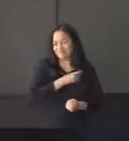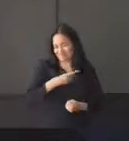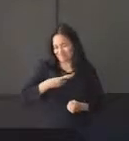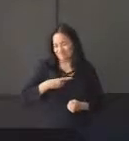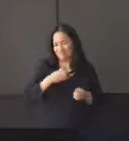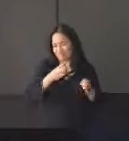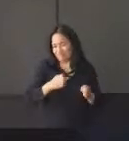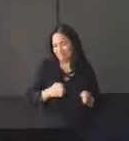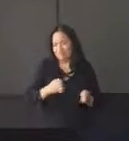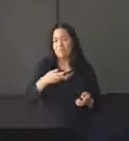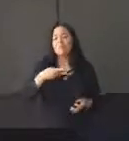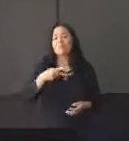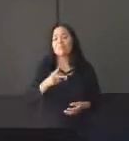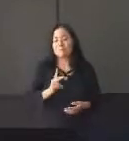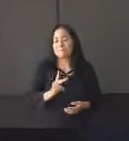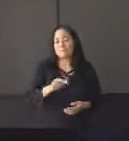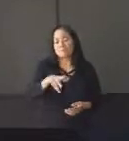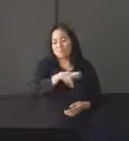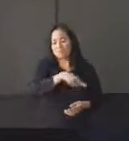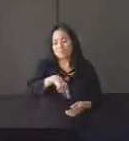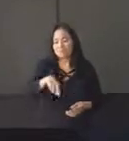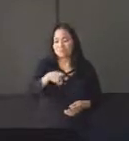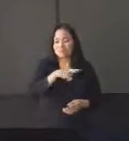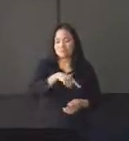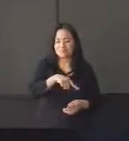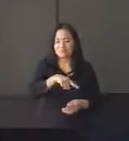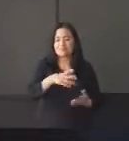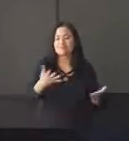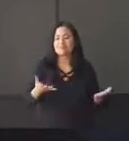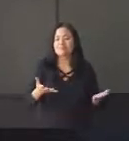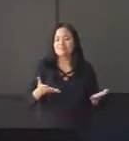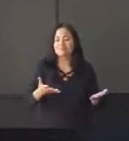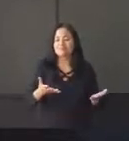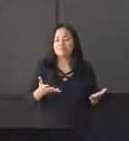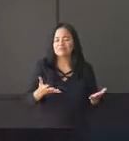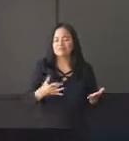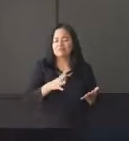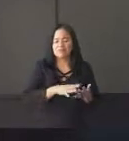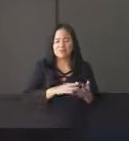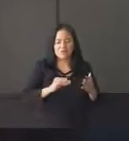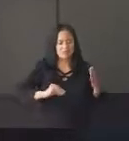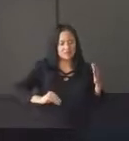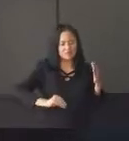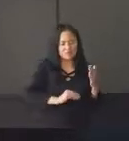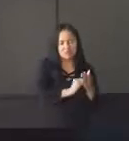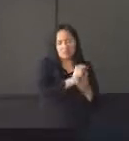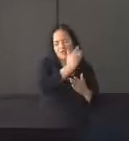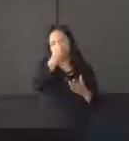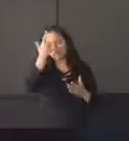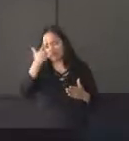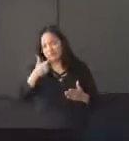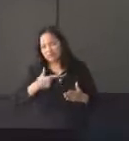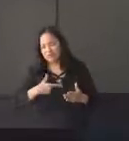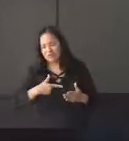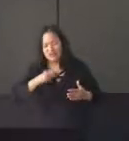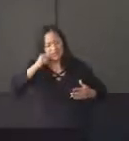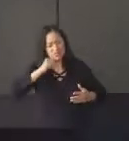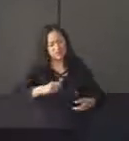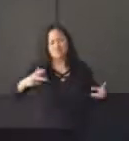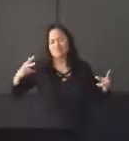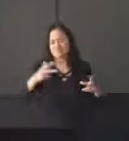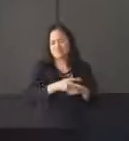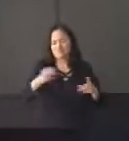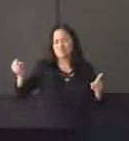also, if a territory is born and lives from day to night in a